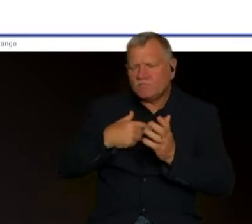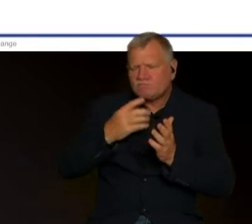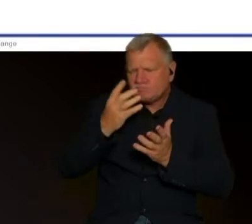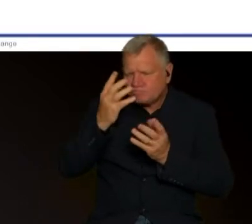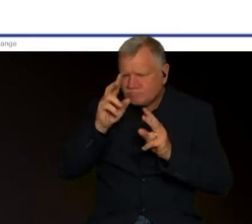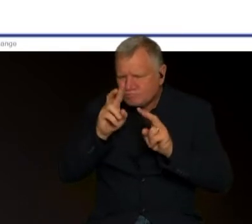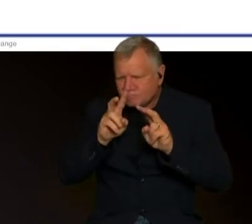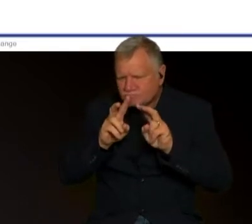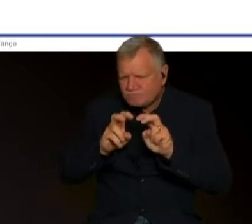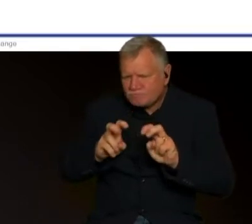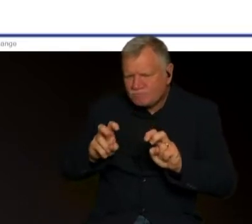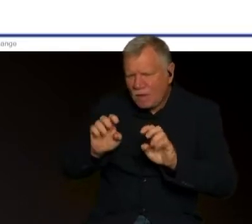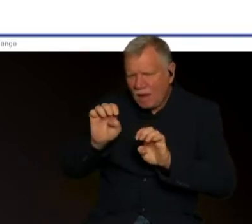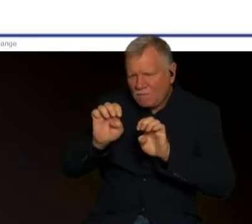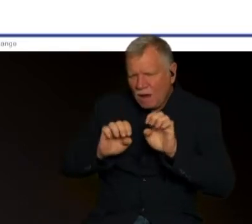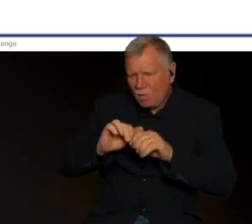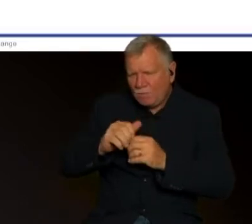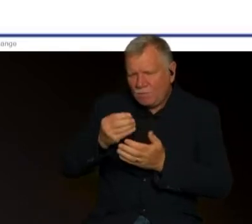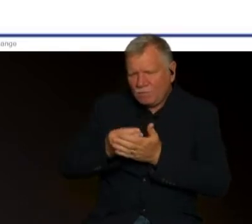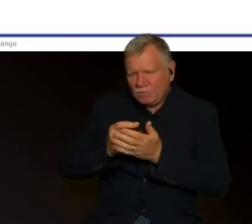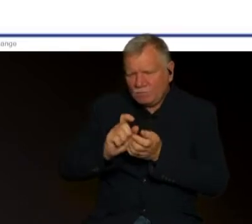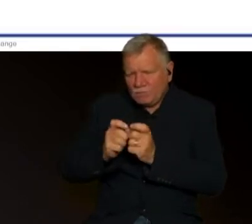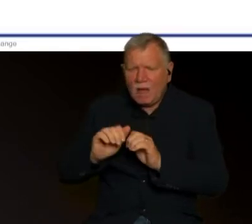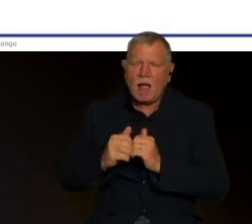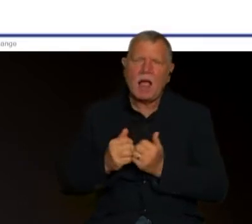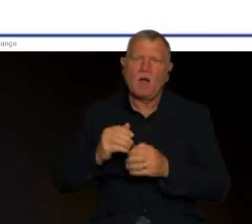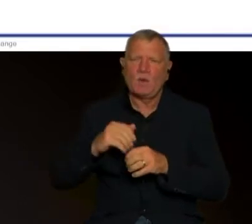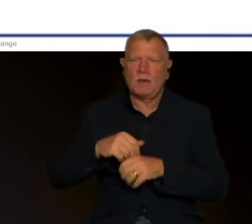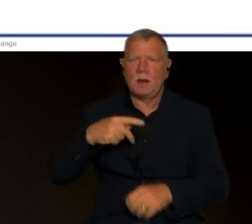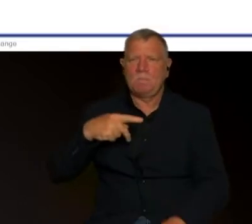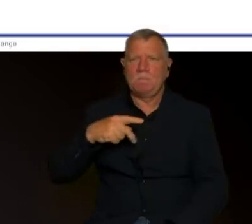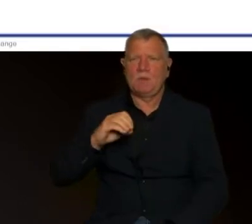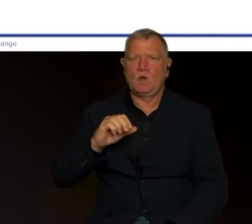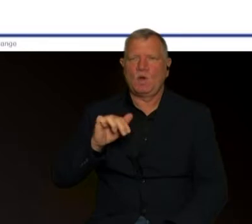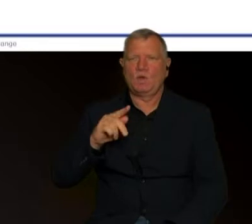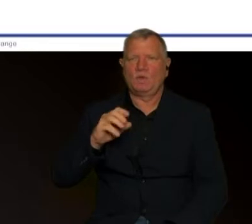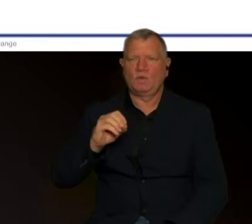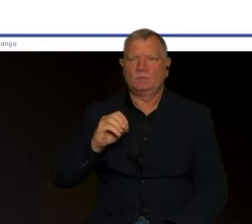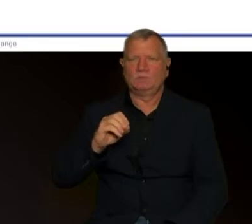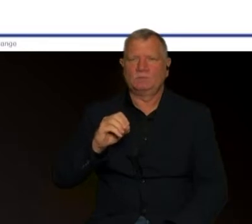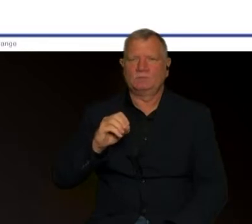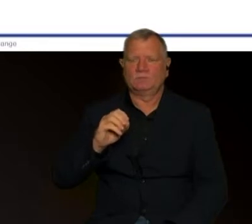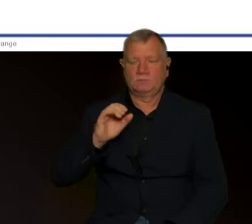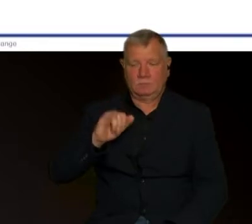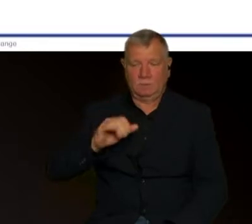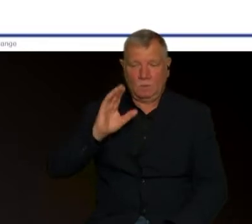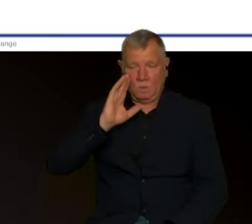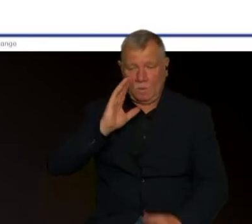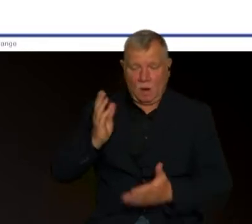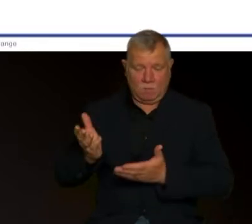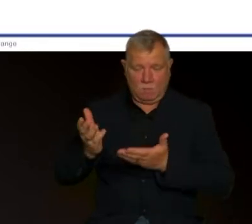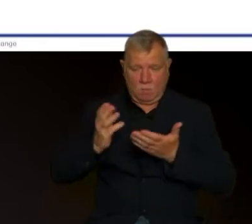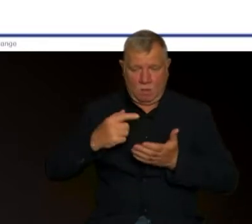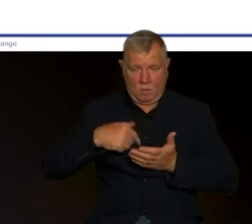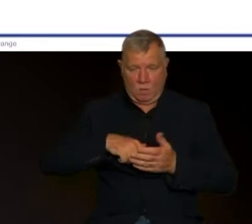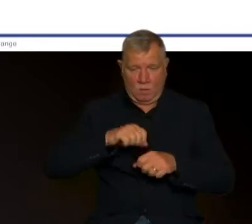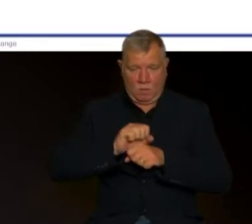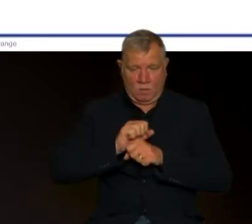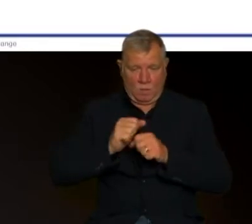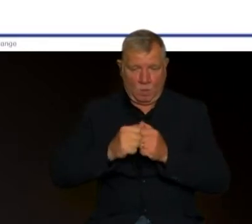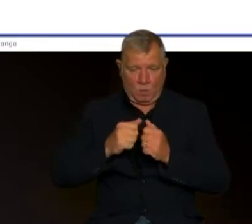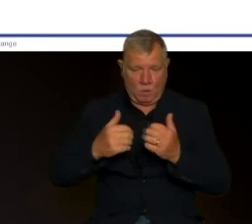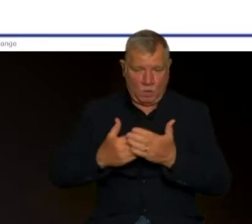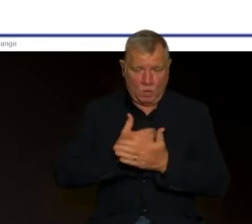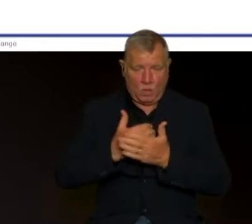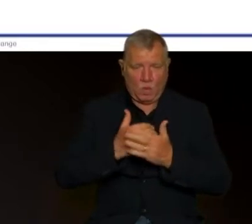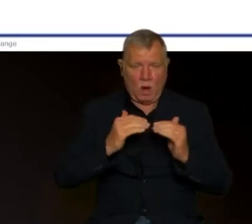methodology was that we used to adjust the salaries of public employees in the pilot program, and that this methodology is what has led us